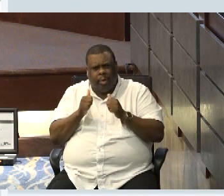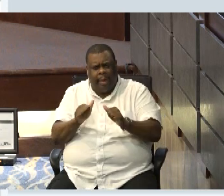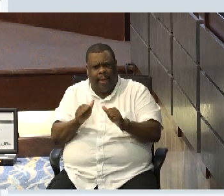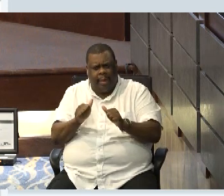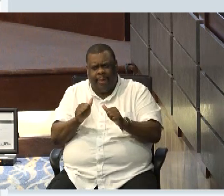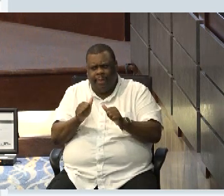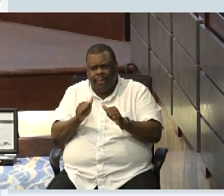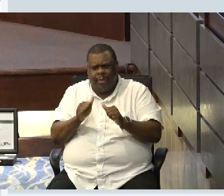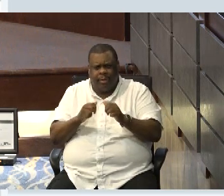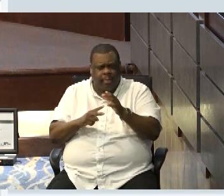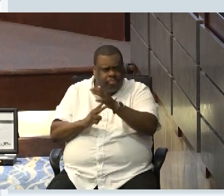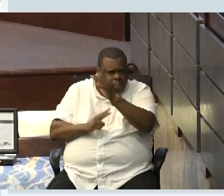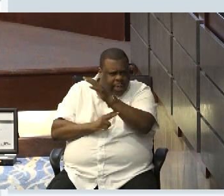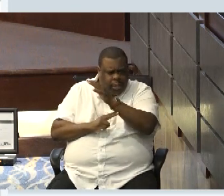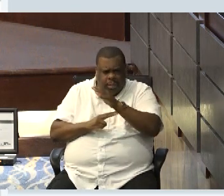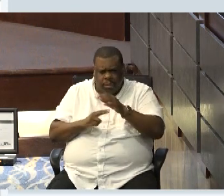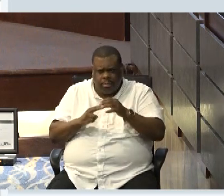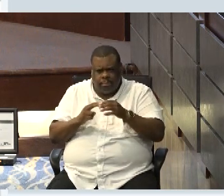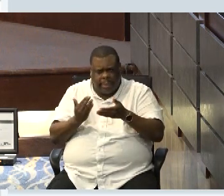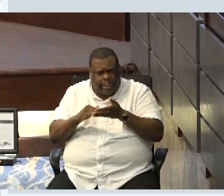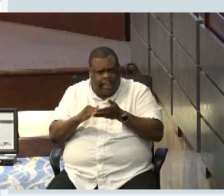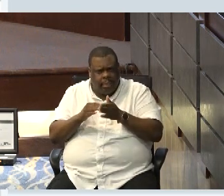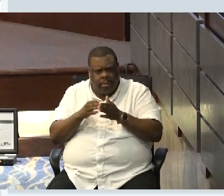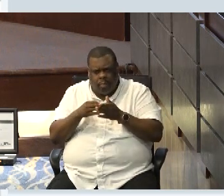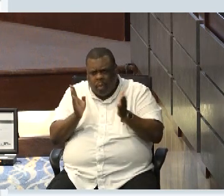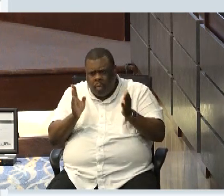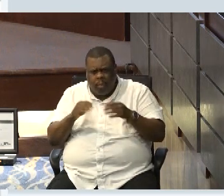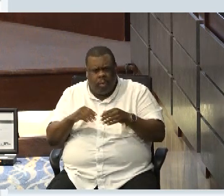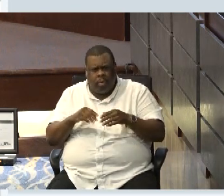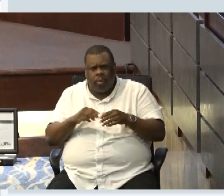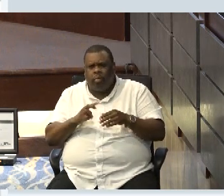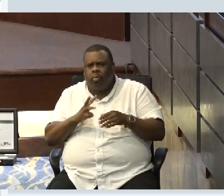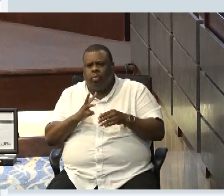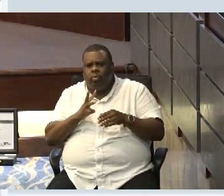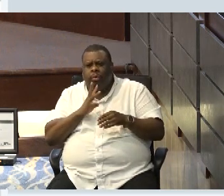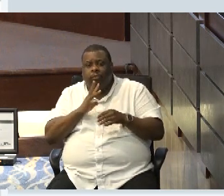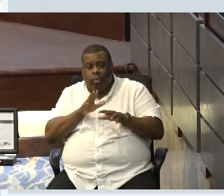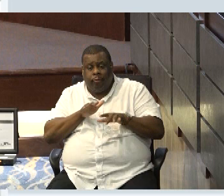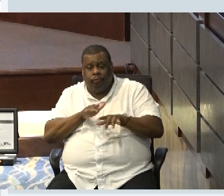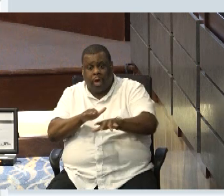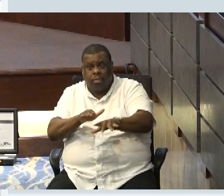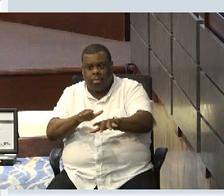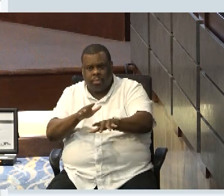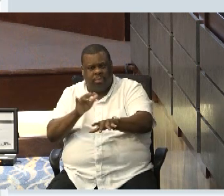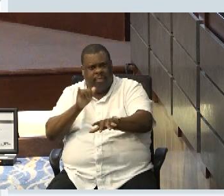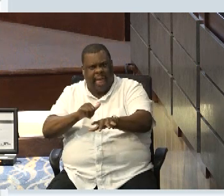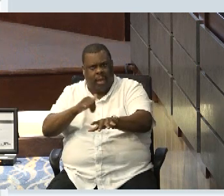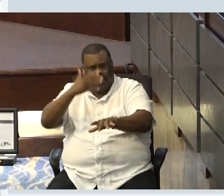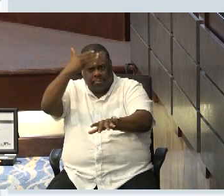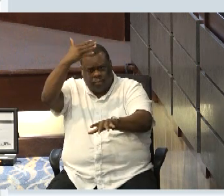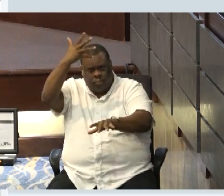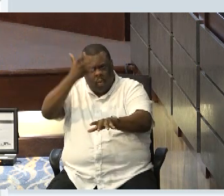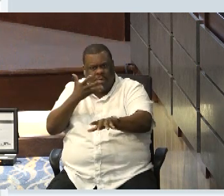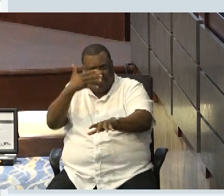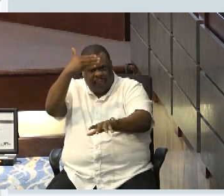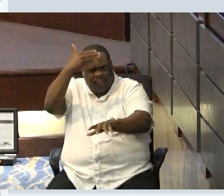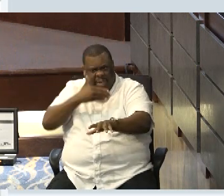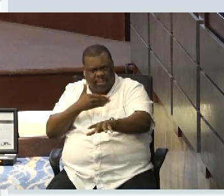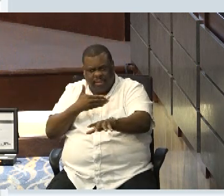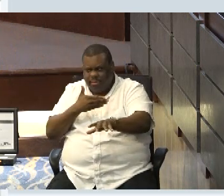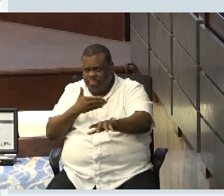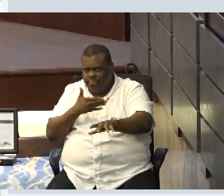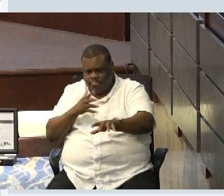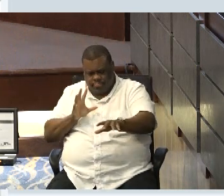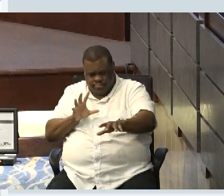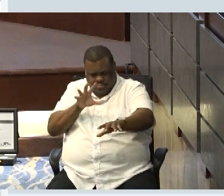and re-engage? So considering the riverfront as our front porch and trying to put the activity and the life there.